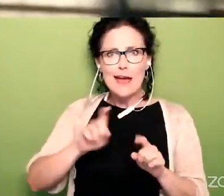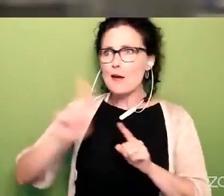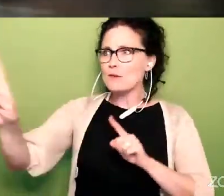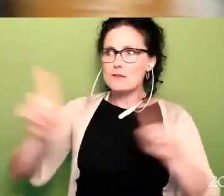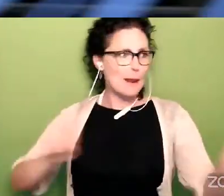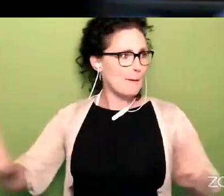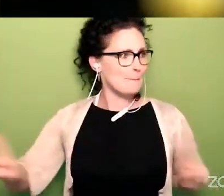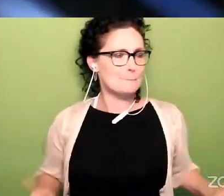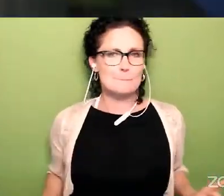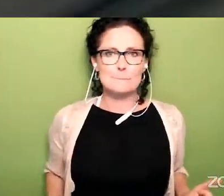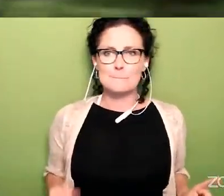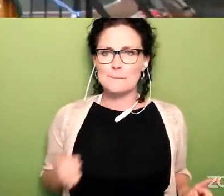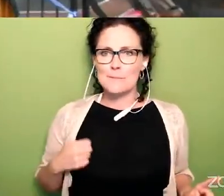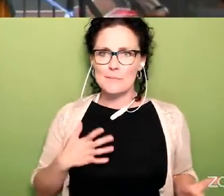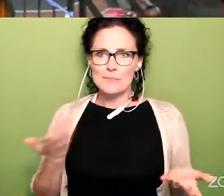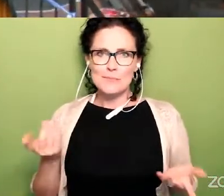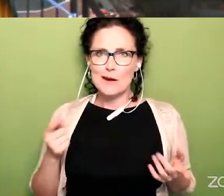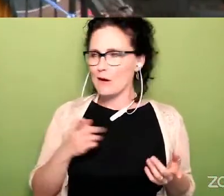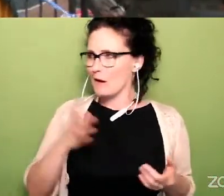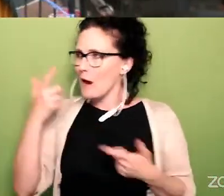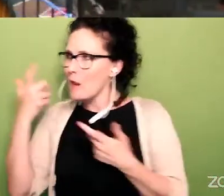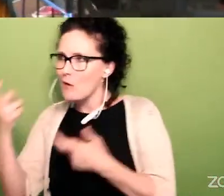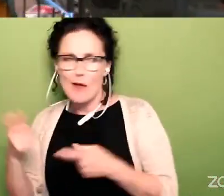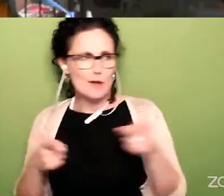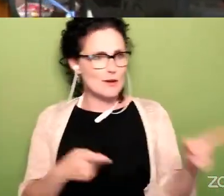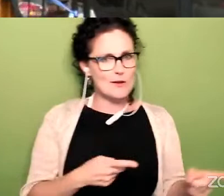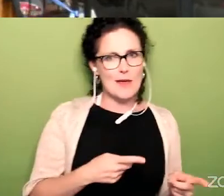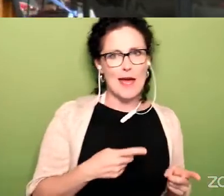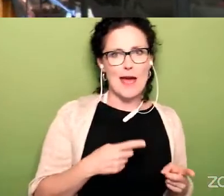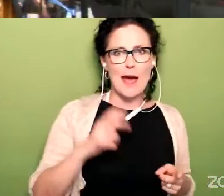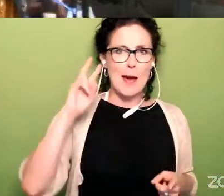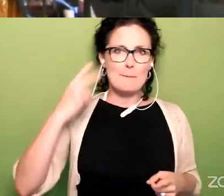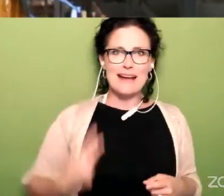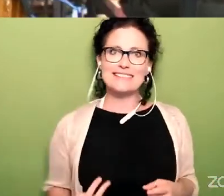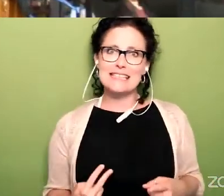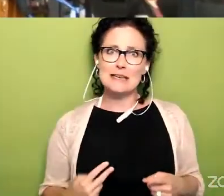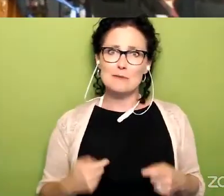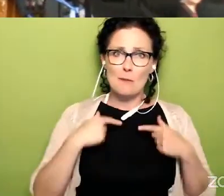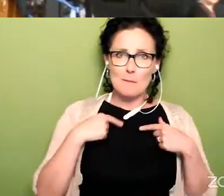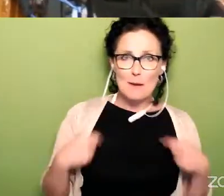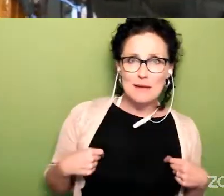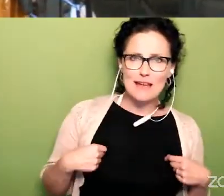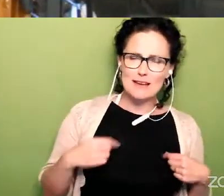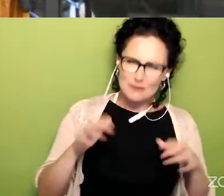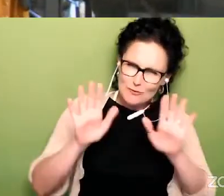Bulbir? Friends, Cov, home, family.